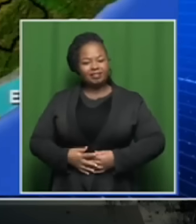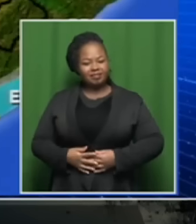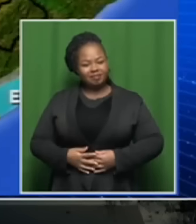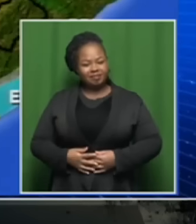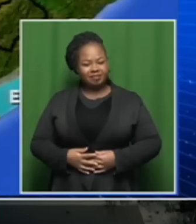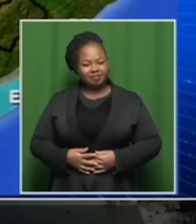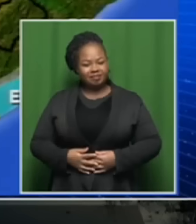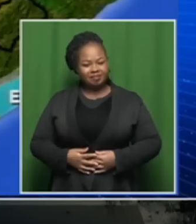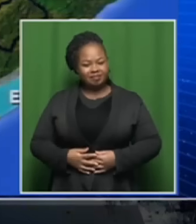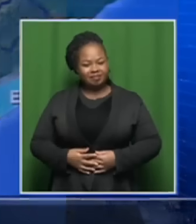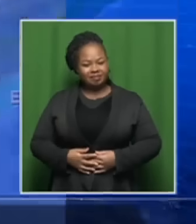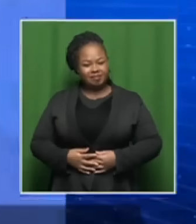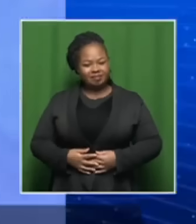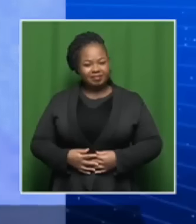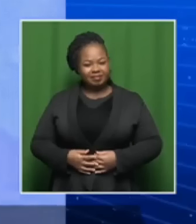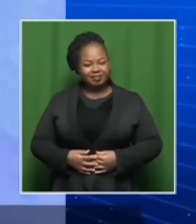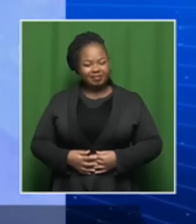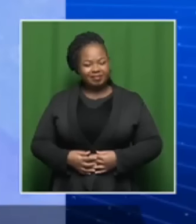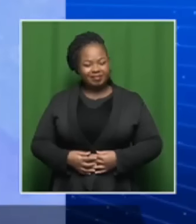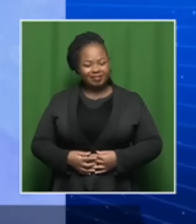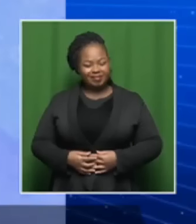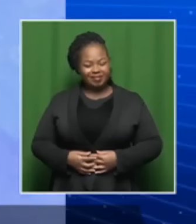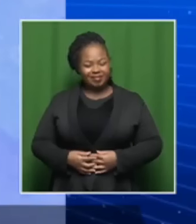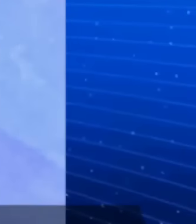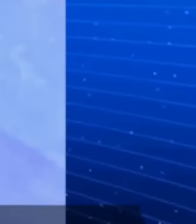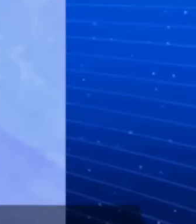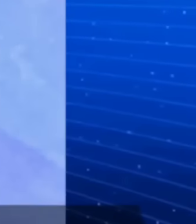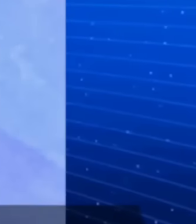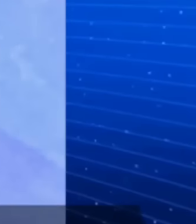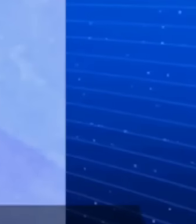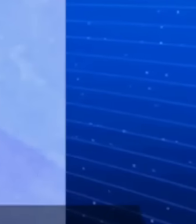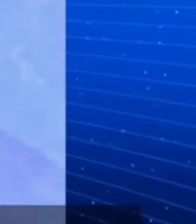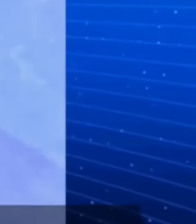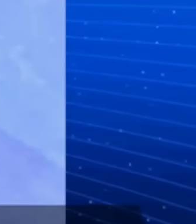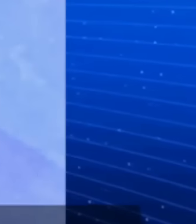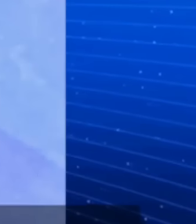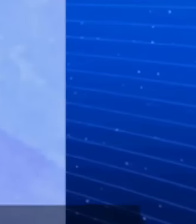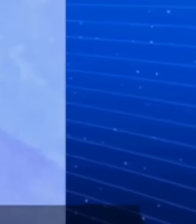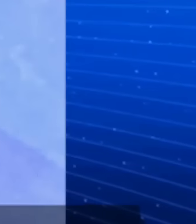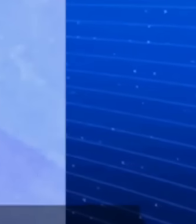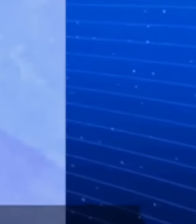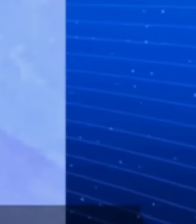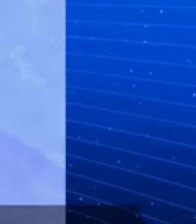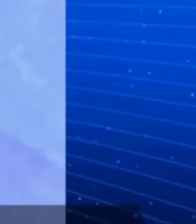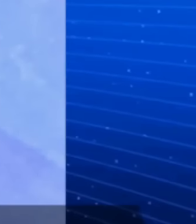Cheers.